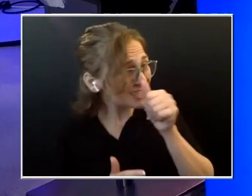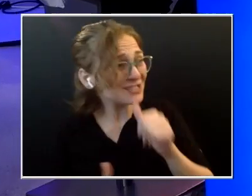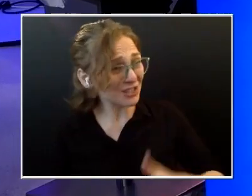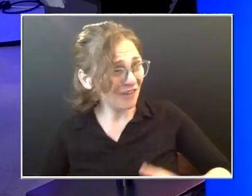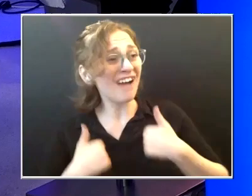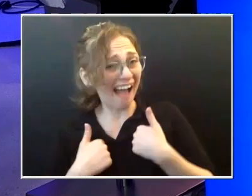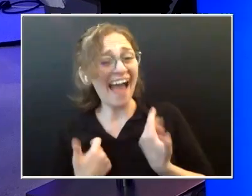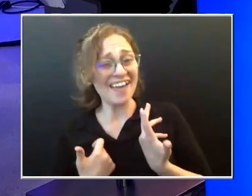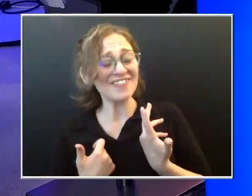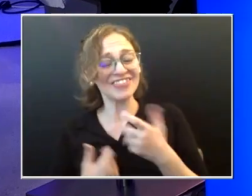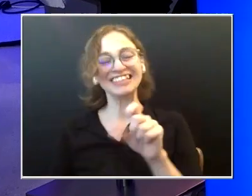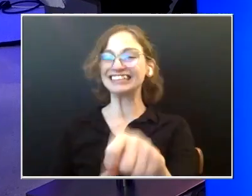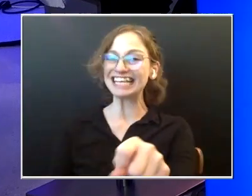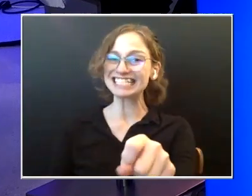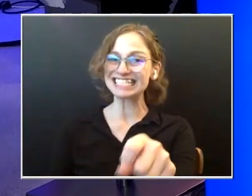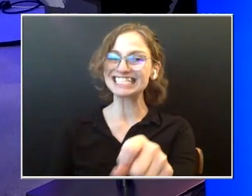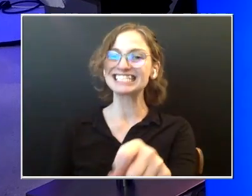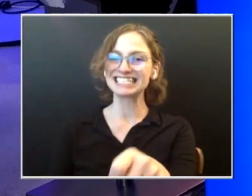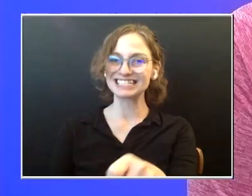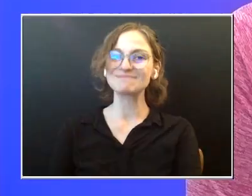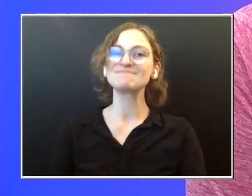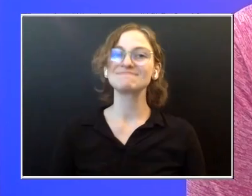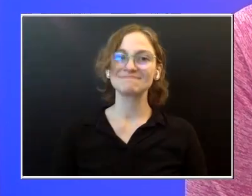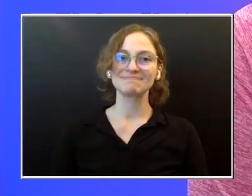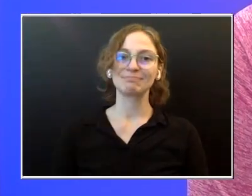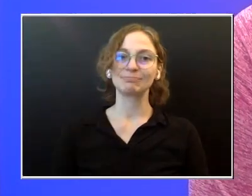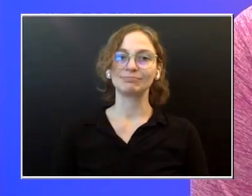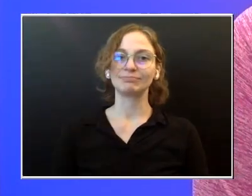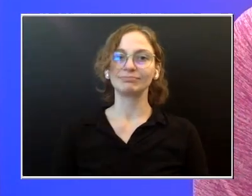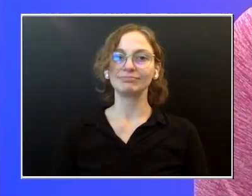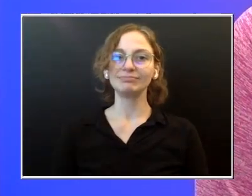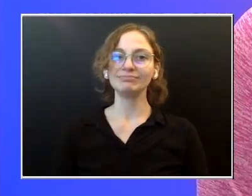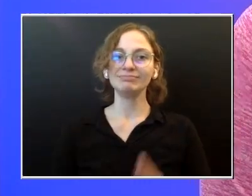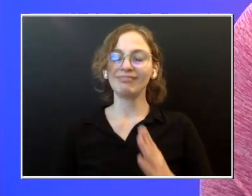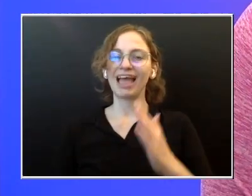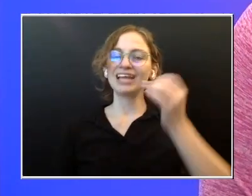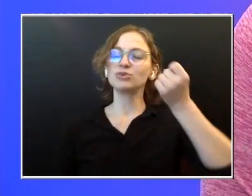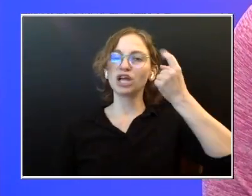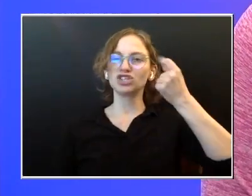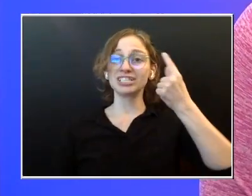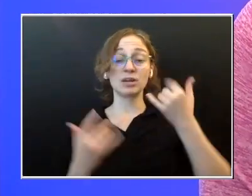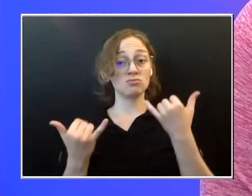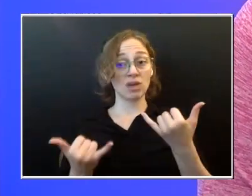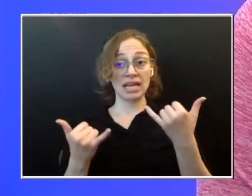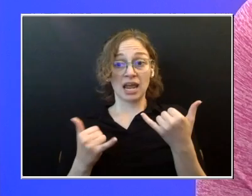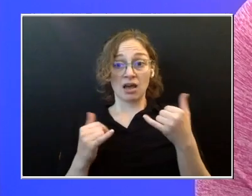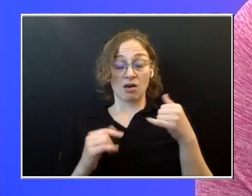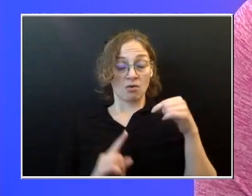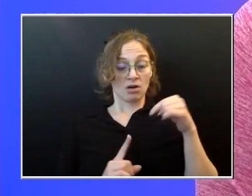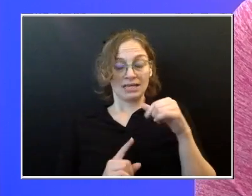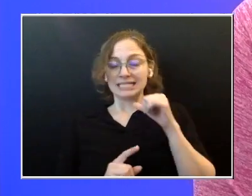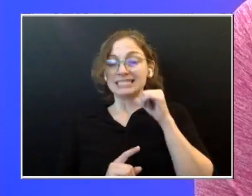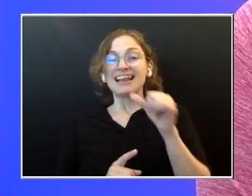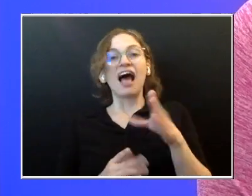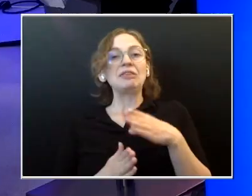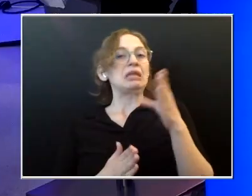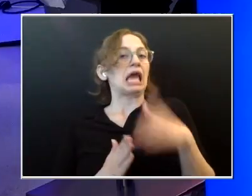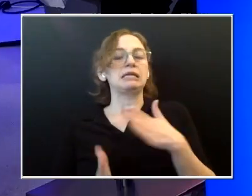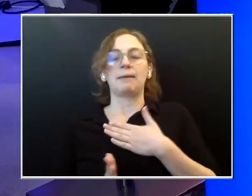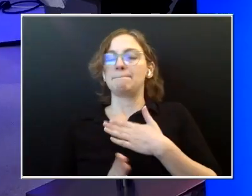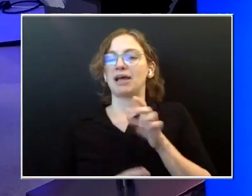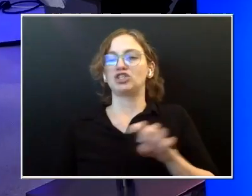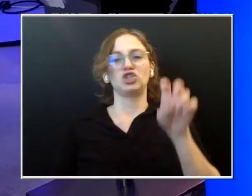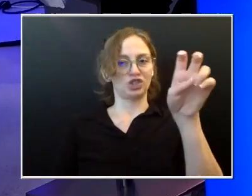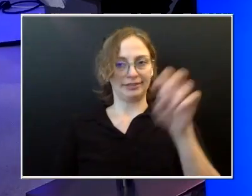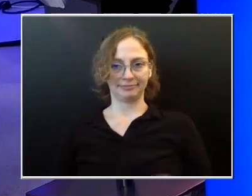like you. And no, it's not. You know, this is not the end, you know, of my journey. You know, this is just beginning. Well, clearly,